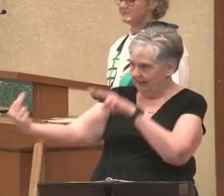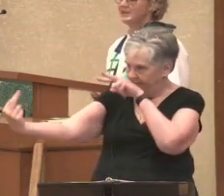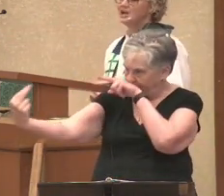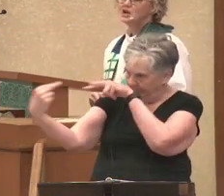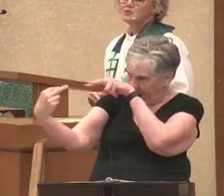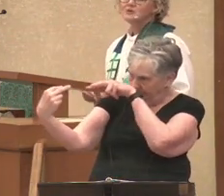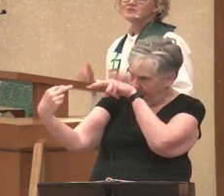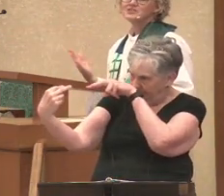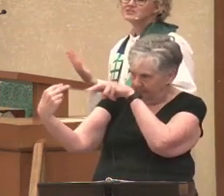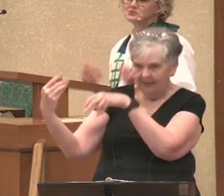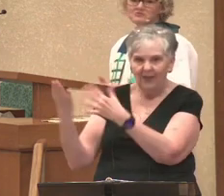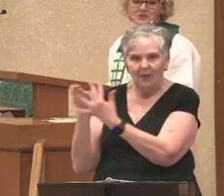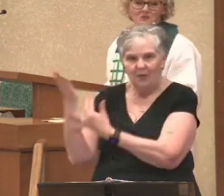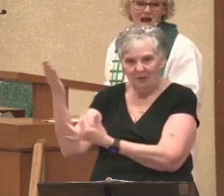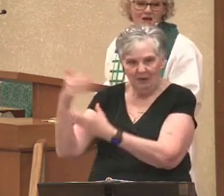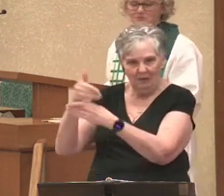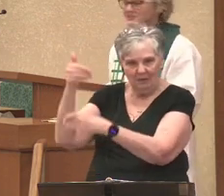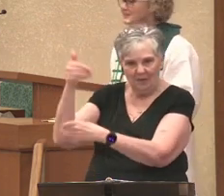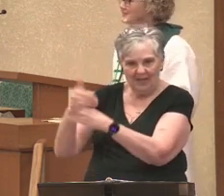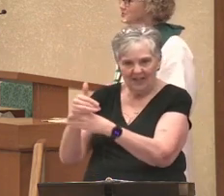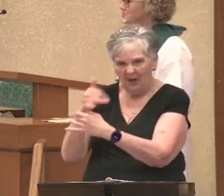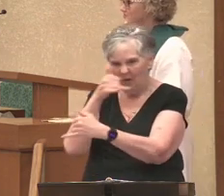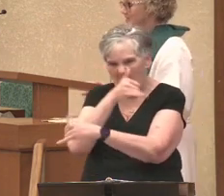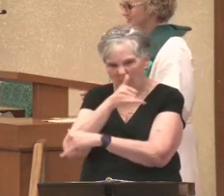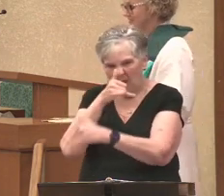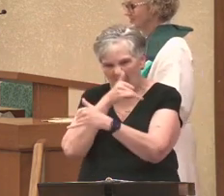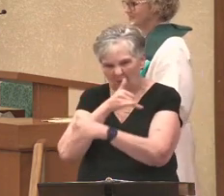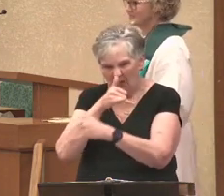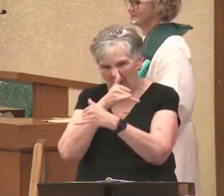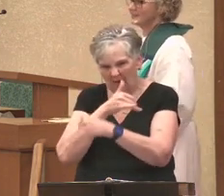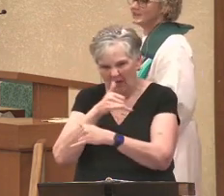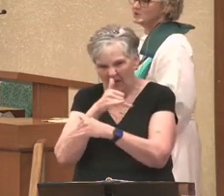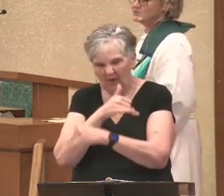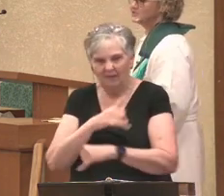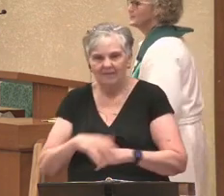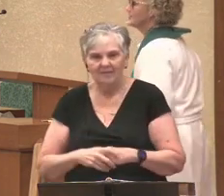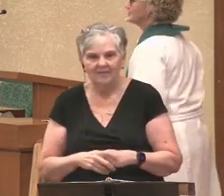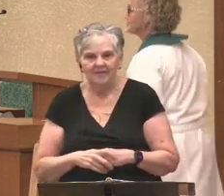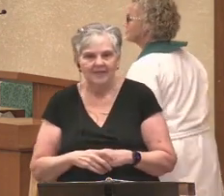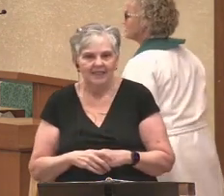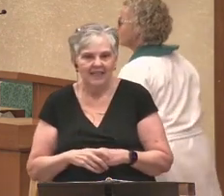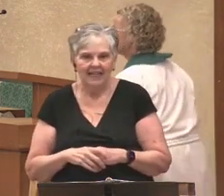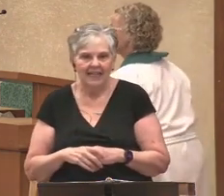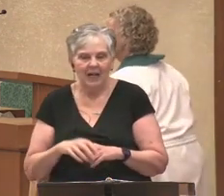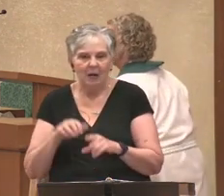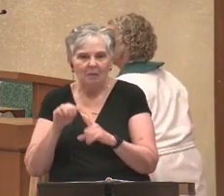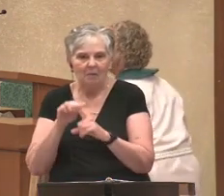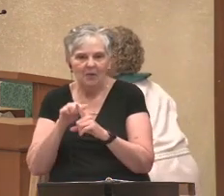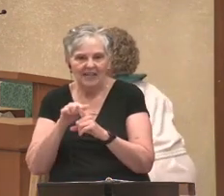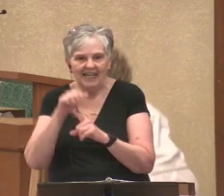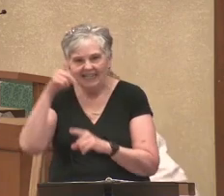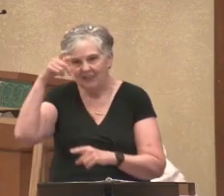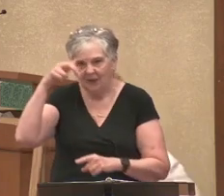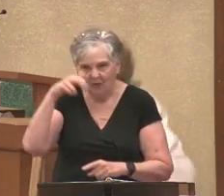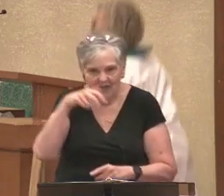him. We were just goofing around, doing funny things like pretending to go downstairs